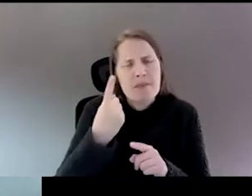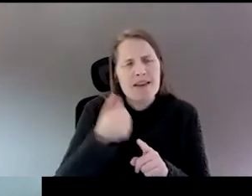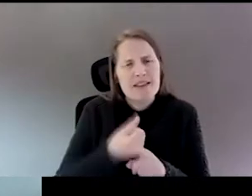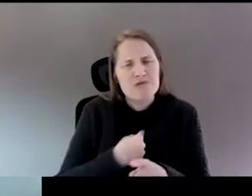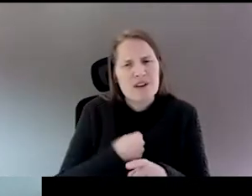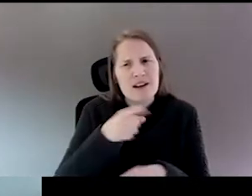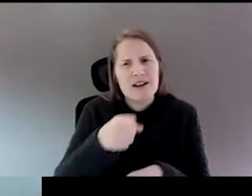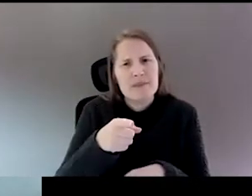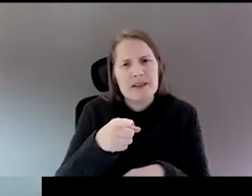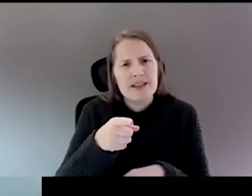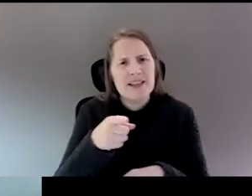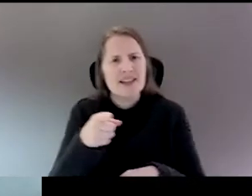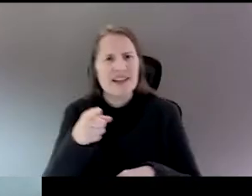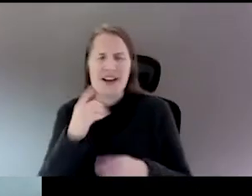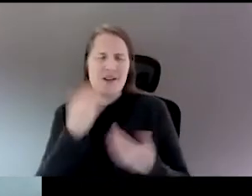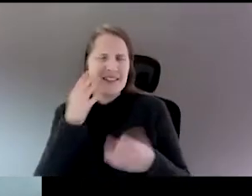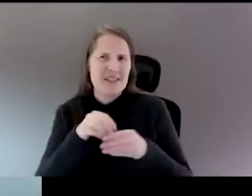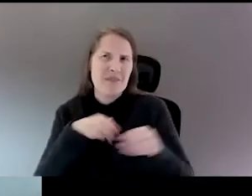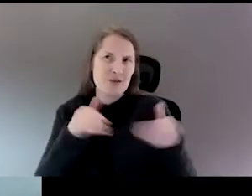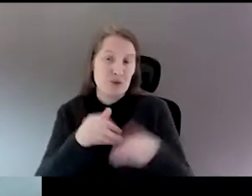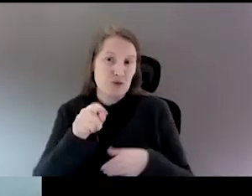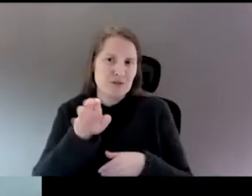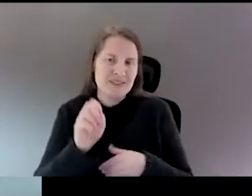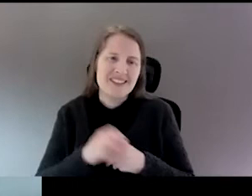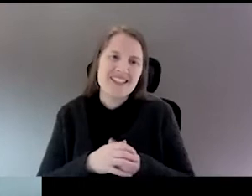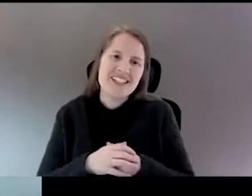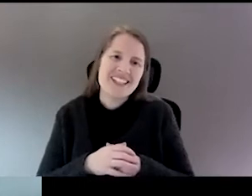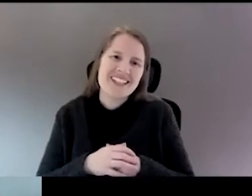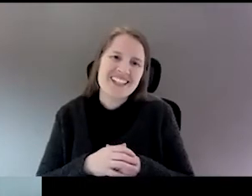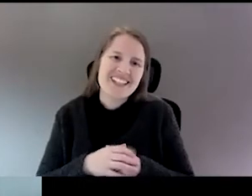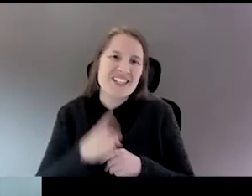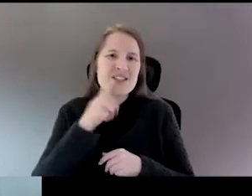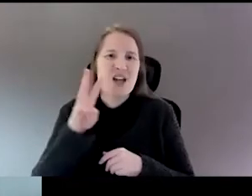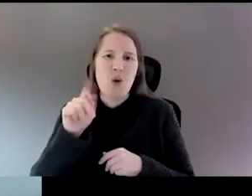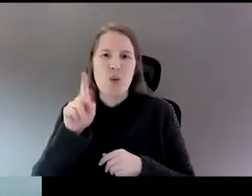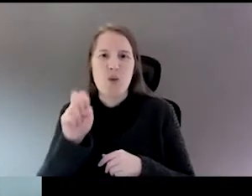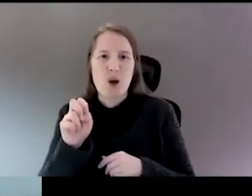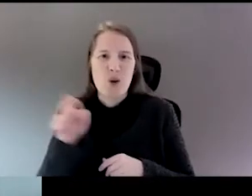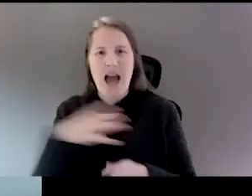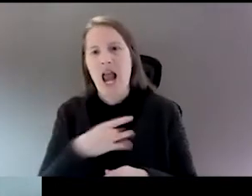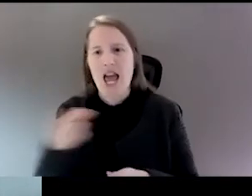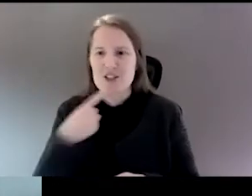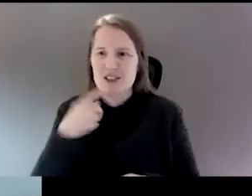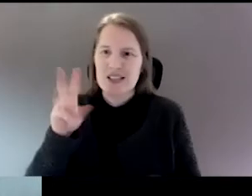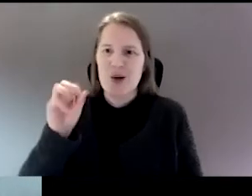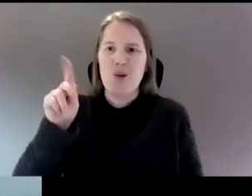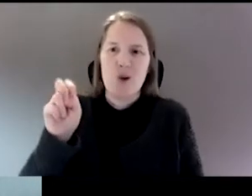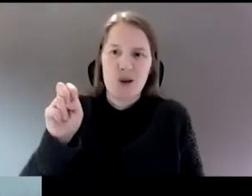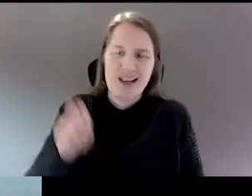my intro. It should be in my intro, but She I'm said woke. Did that catch you? She said woke. That's pretty neat. yes, I love that. Yes.